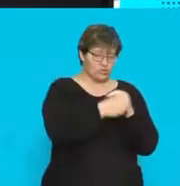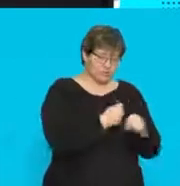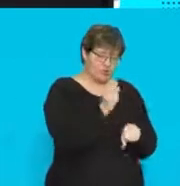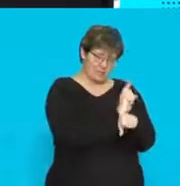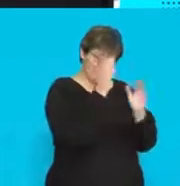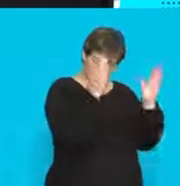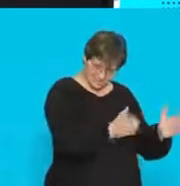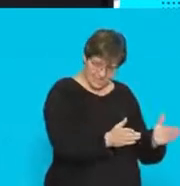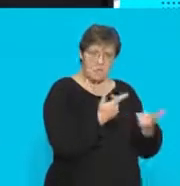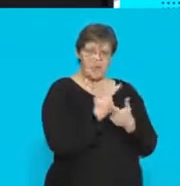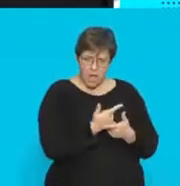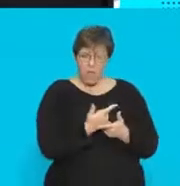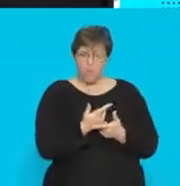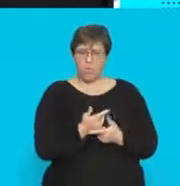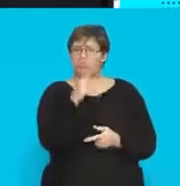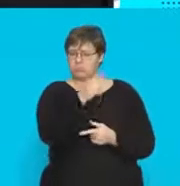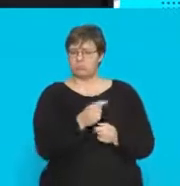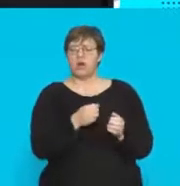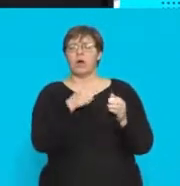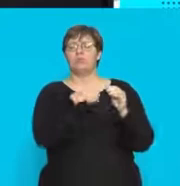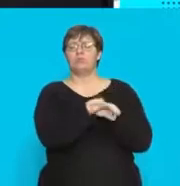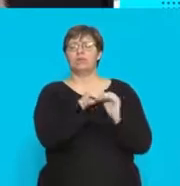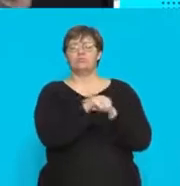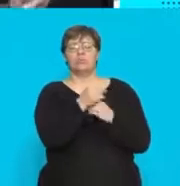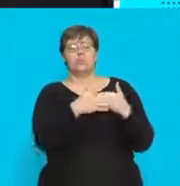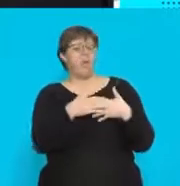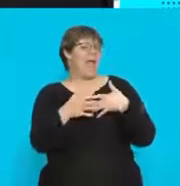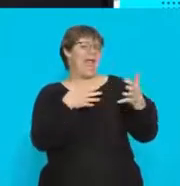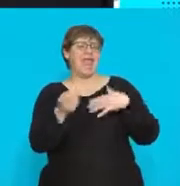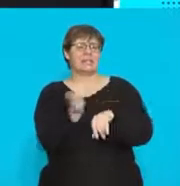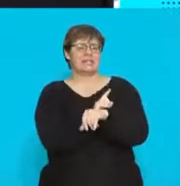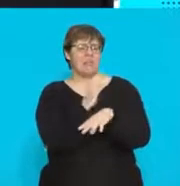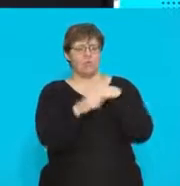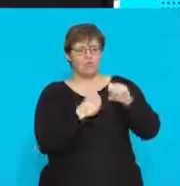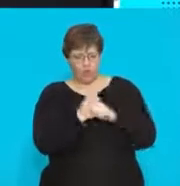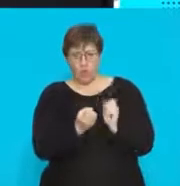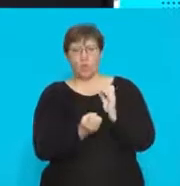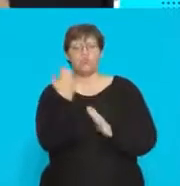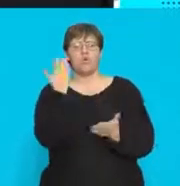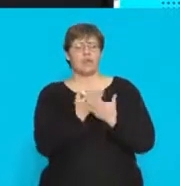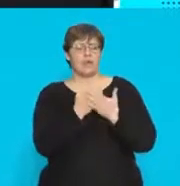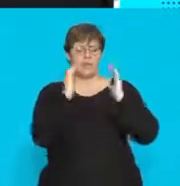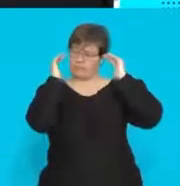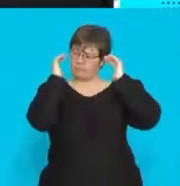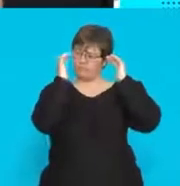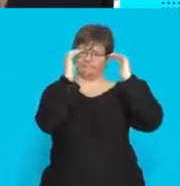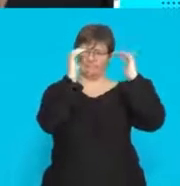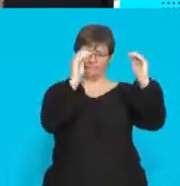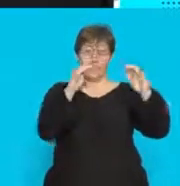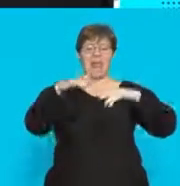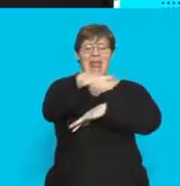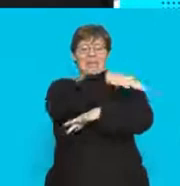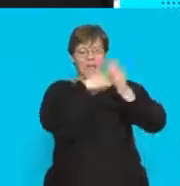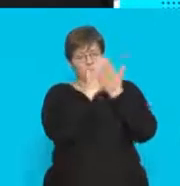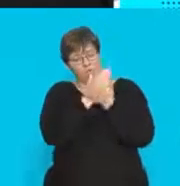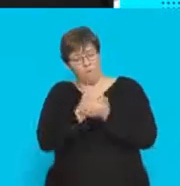But now with asexual reproduction, without that seed, you actually can see, and putting them in tunnels, taking a bit of the